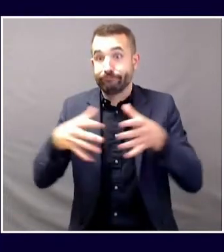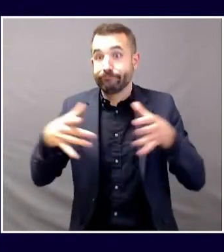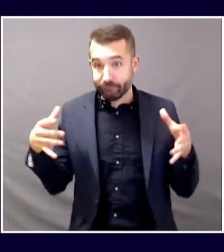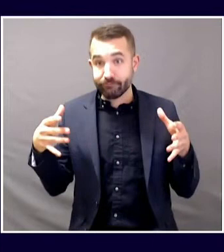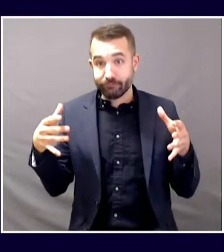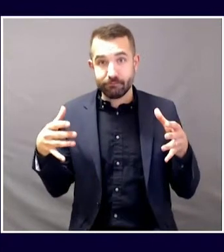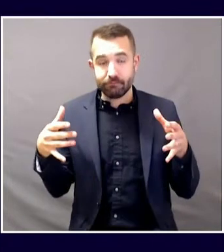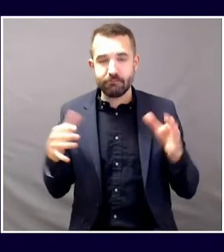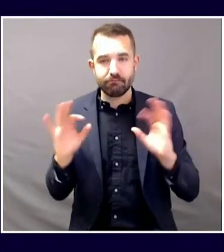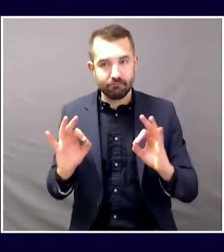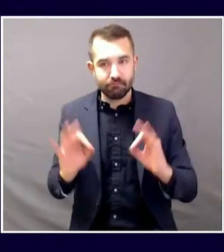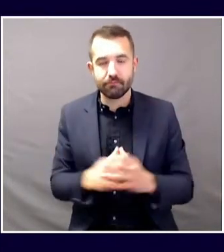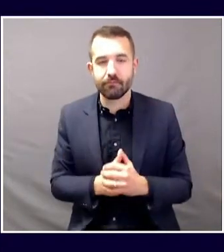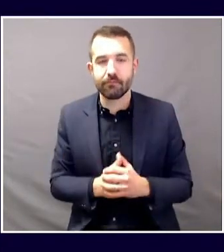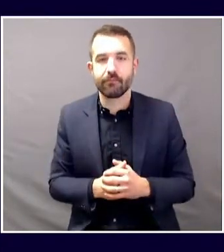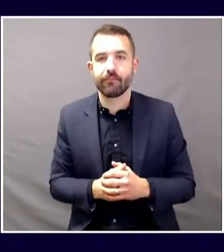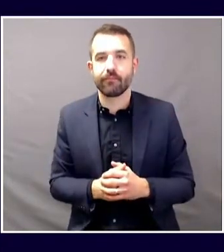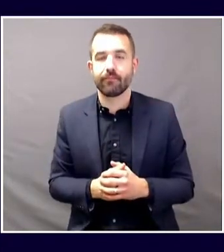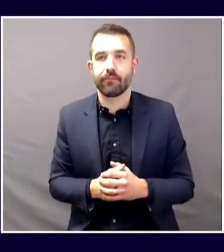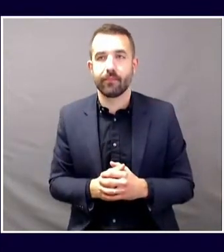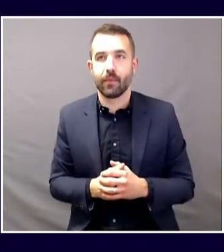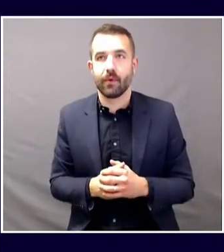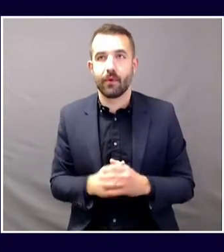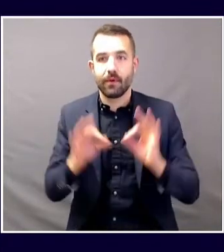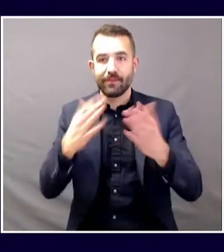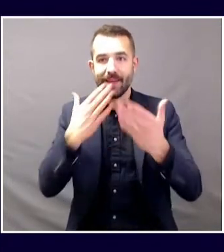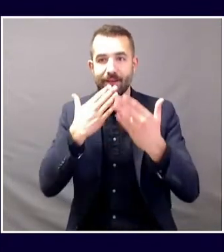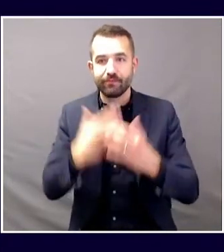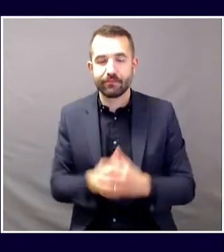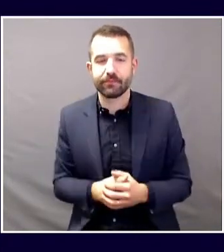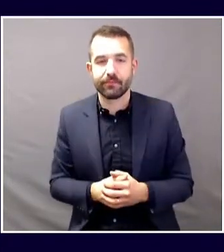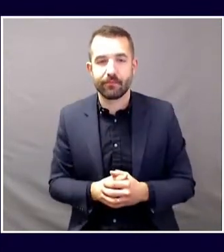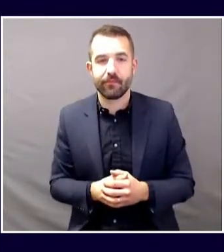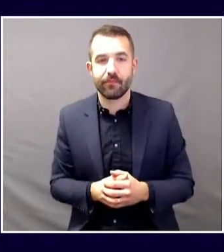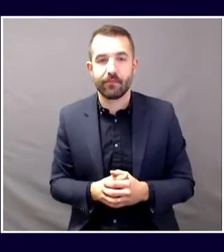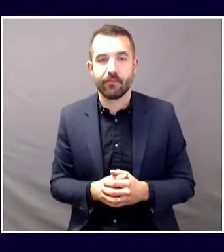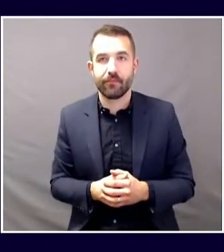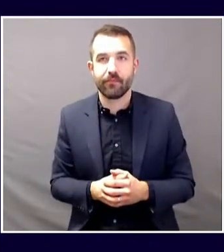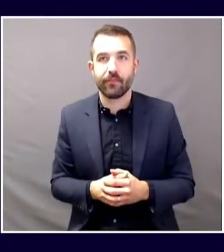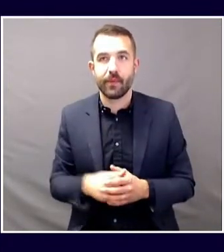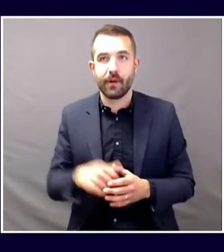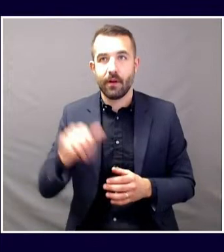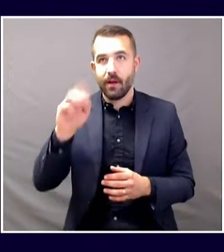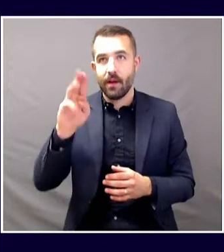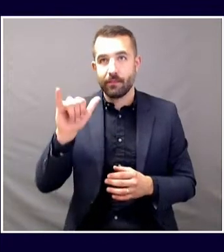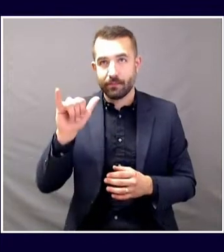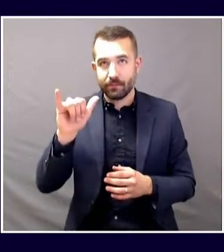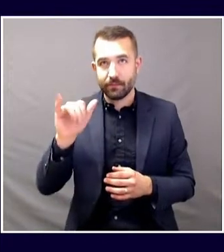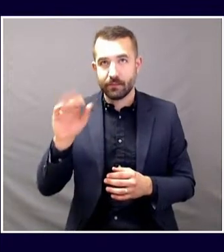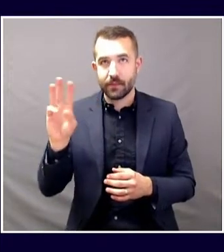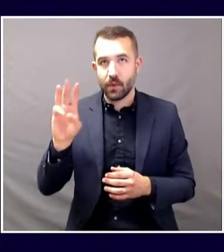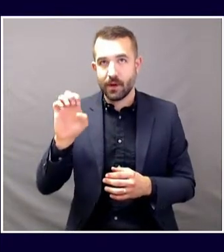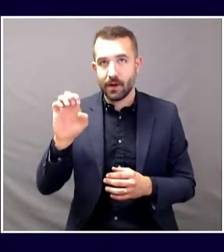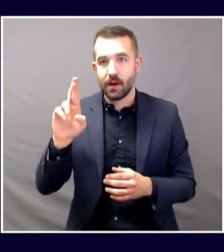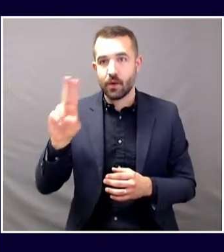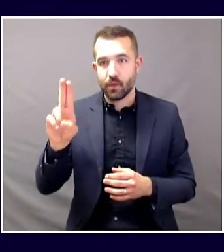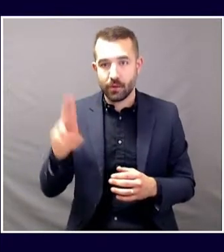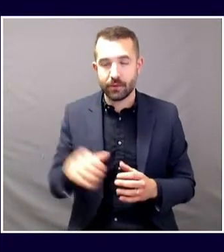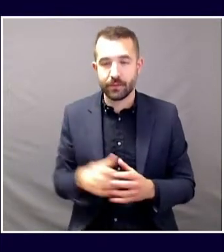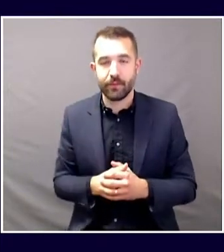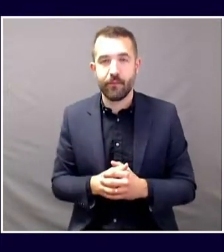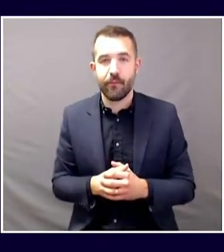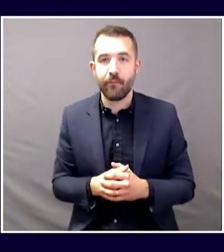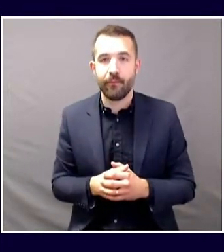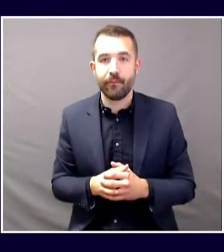things. Thank you. I'm going to turn now to Amy Brown at WERU. Thank you, Dr. Shah. Just